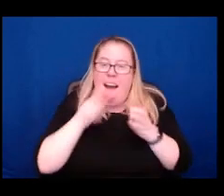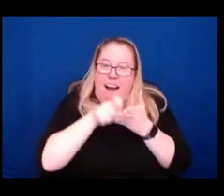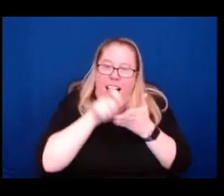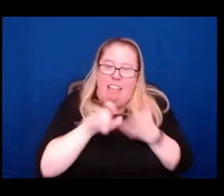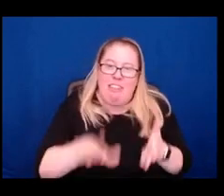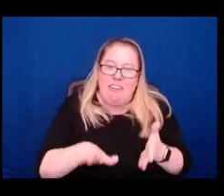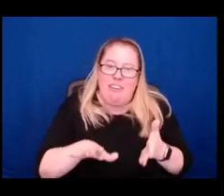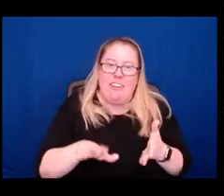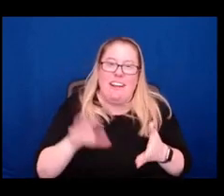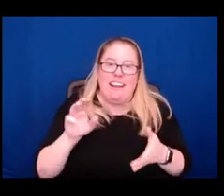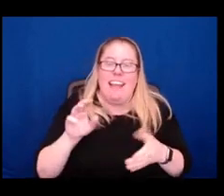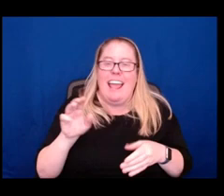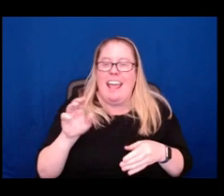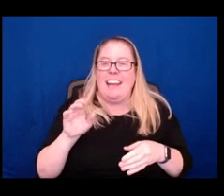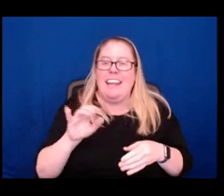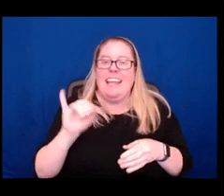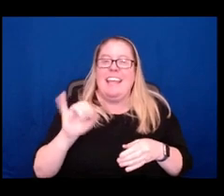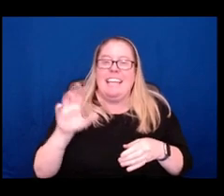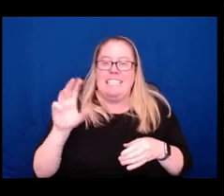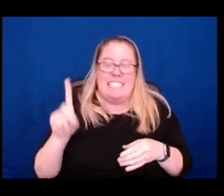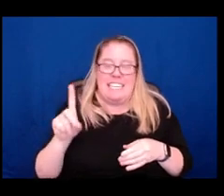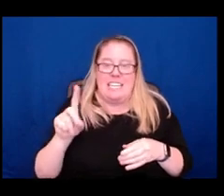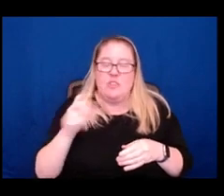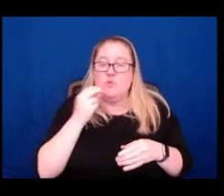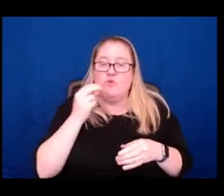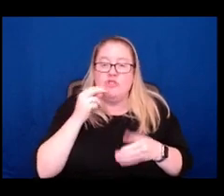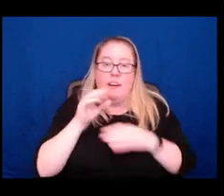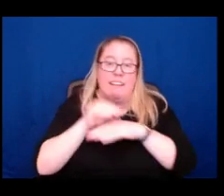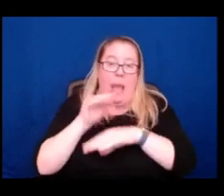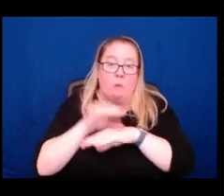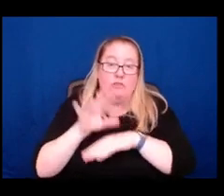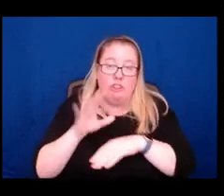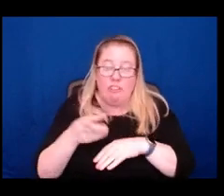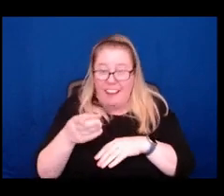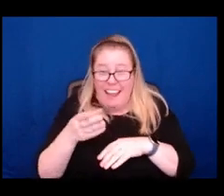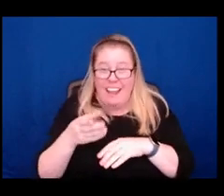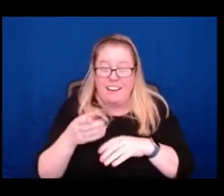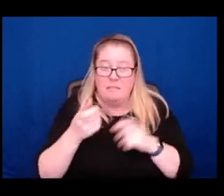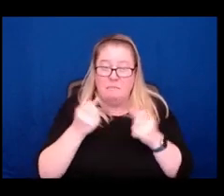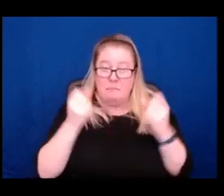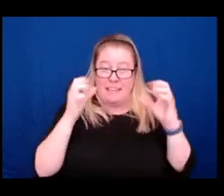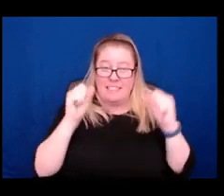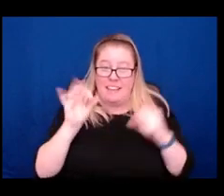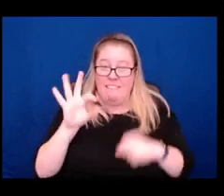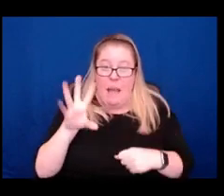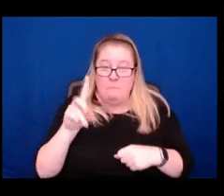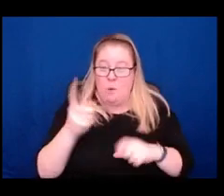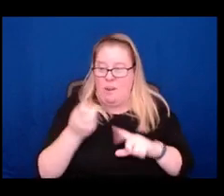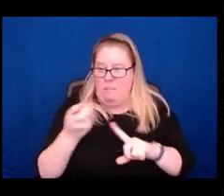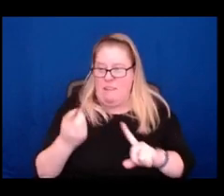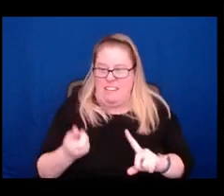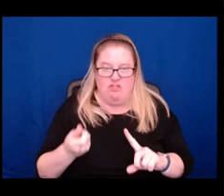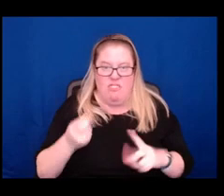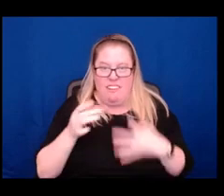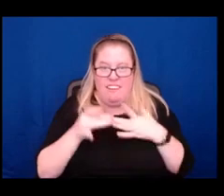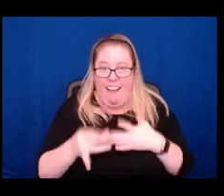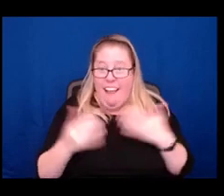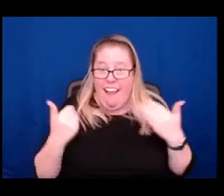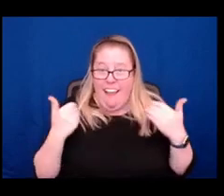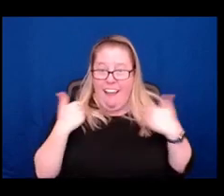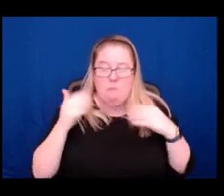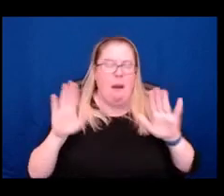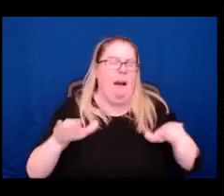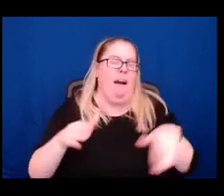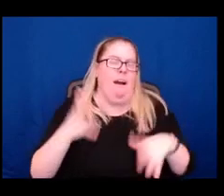ND nutritional counselor. And you also have this amazing fibroid elimination guide. But I want to know,